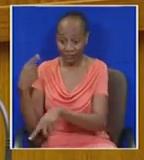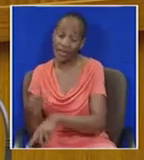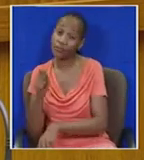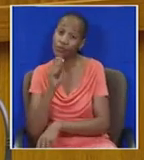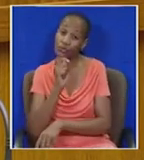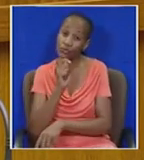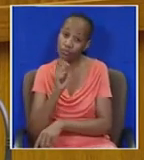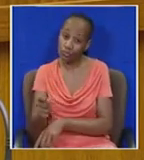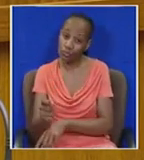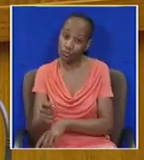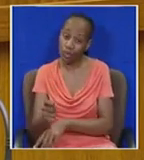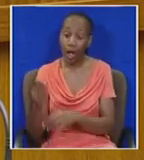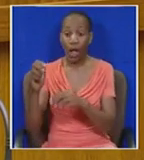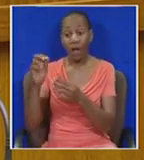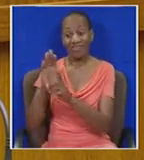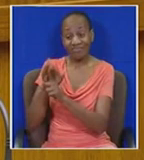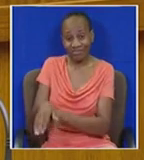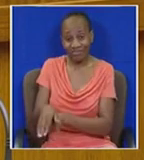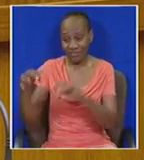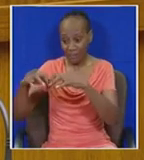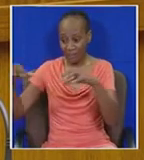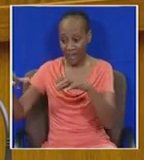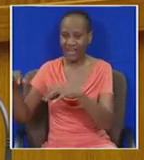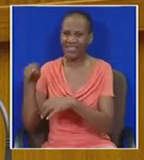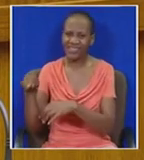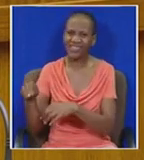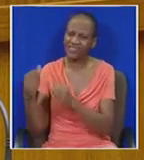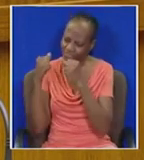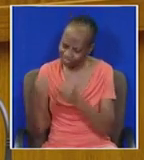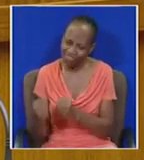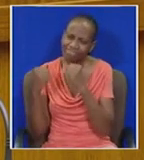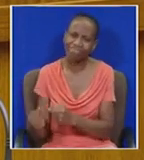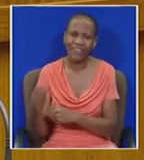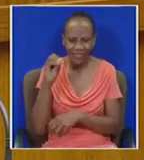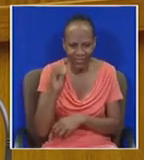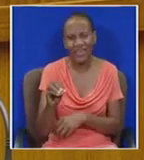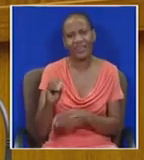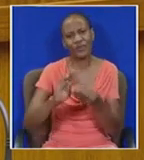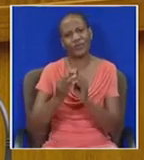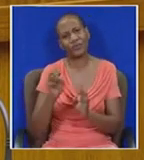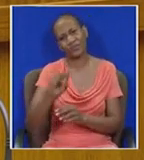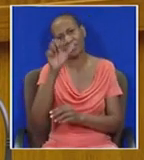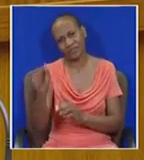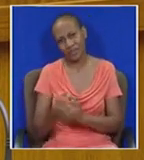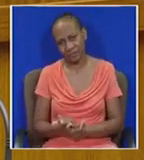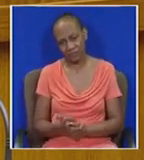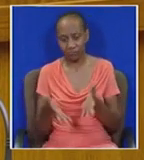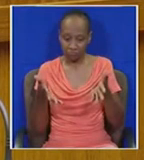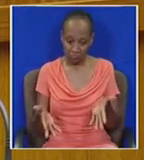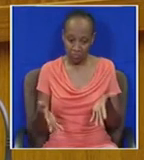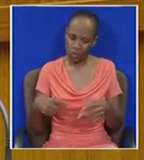of colonialism and apartheid still remains deeply entrenched in our society. We therefore